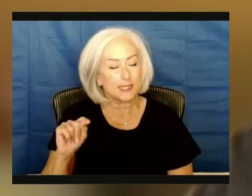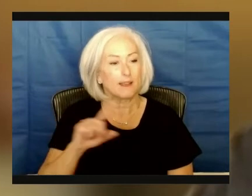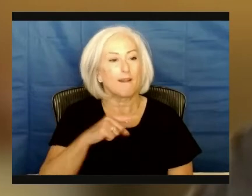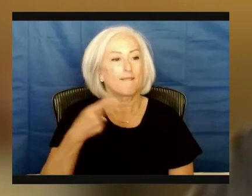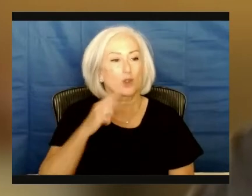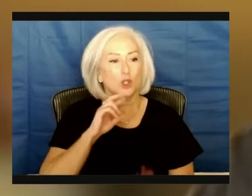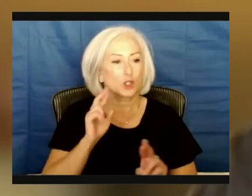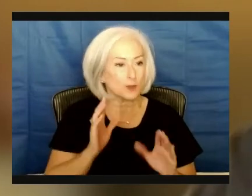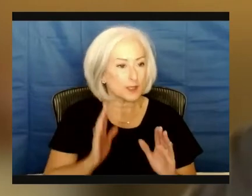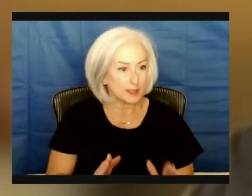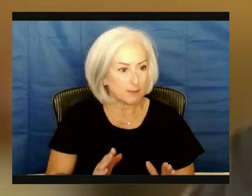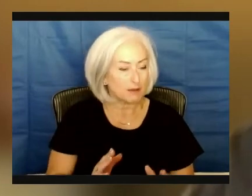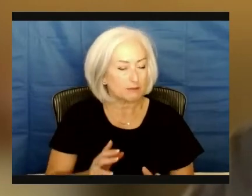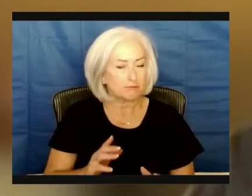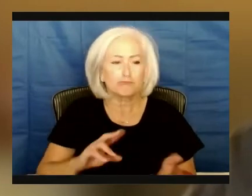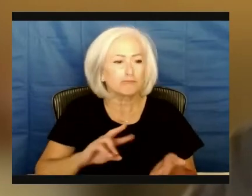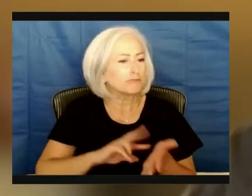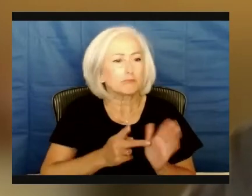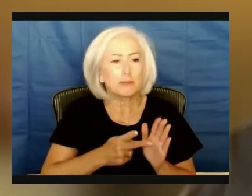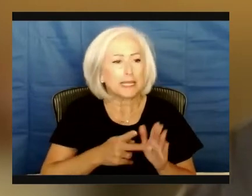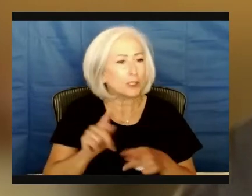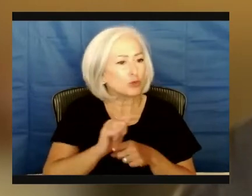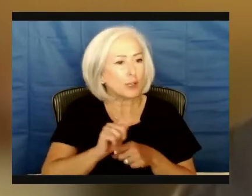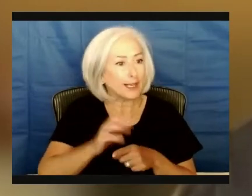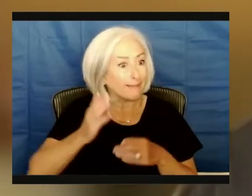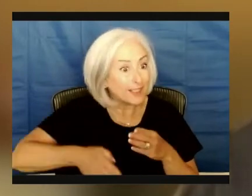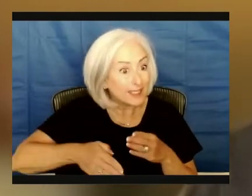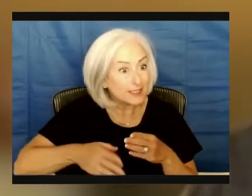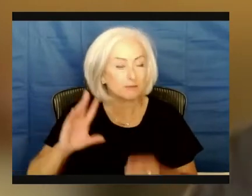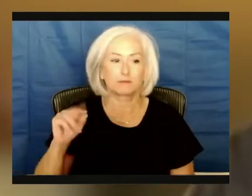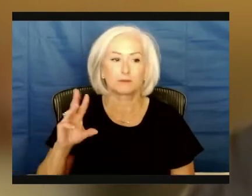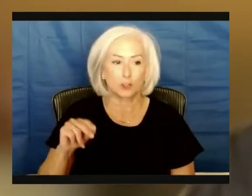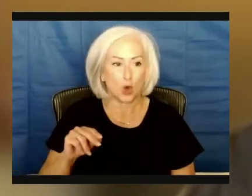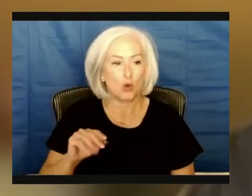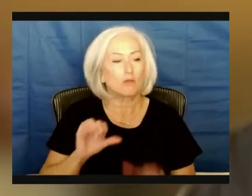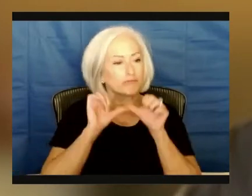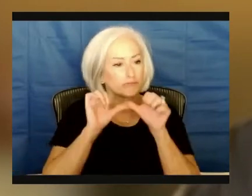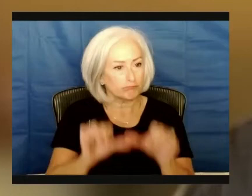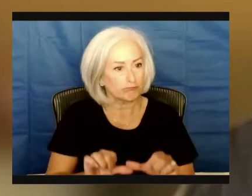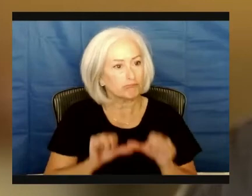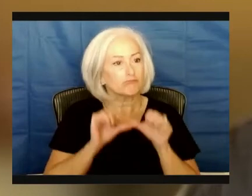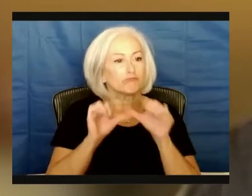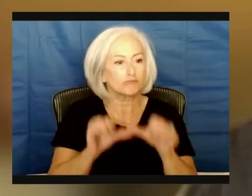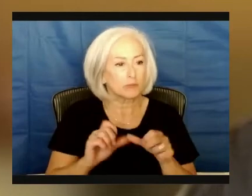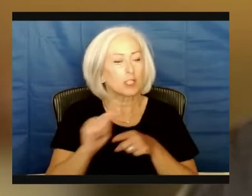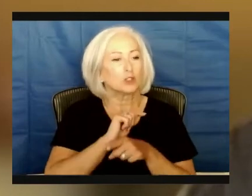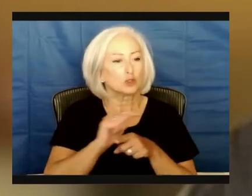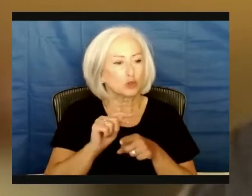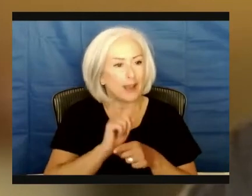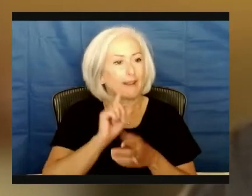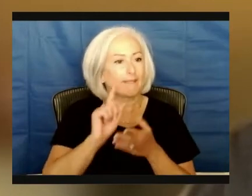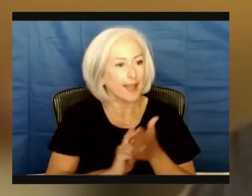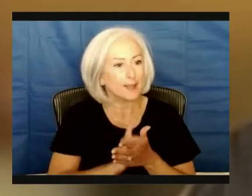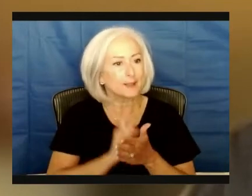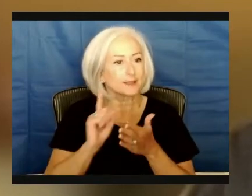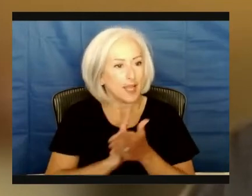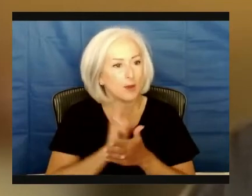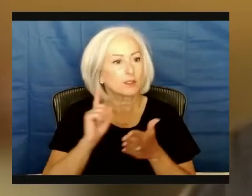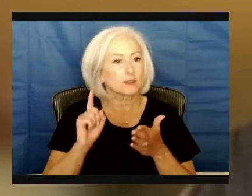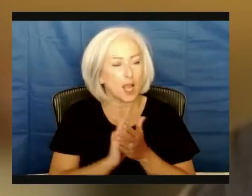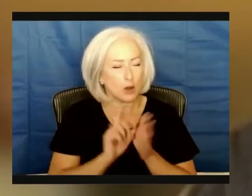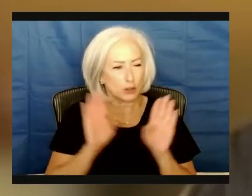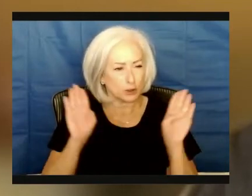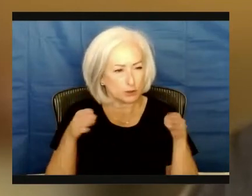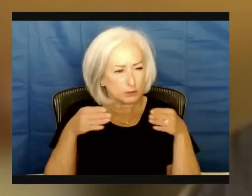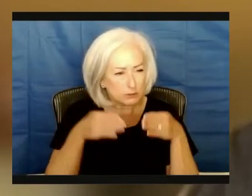through hours and hours of continuing training throughout the year to hone the skills and practice, because when you respond